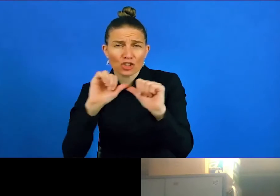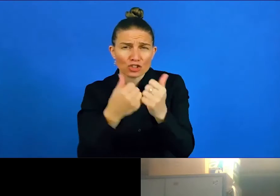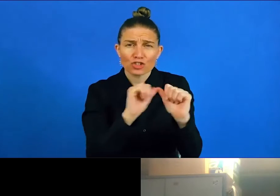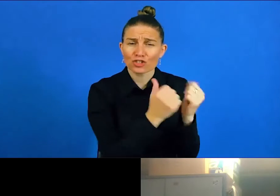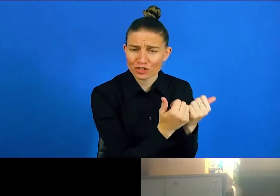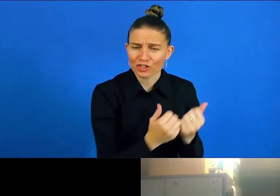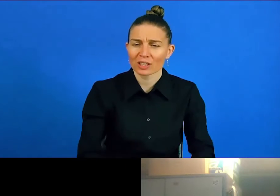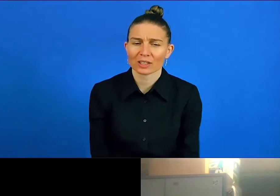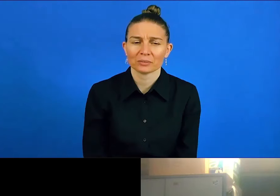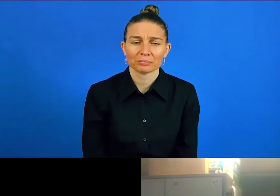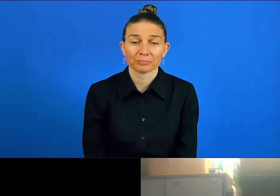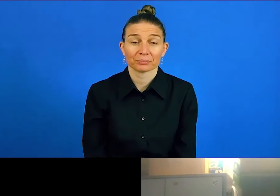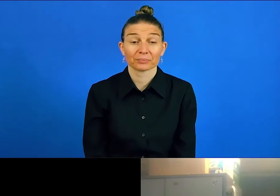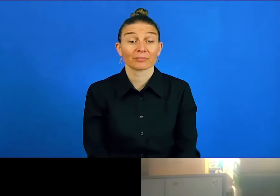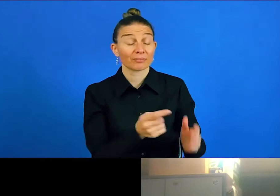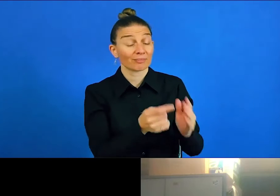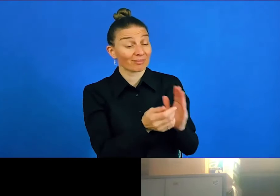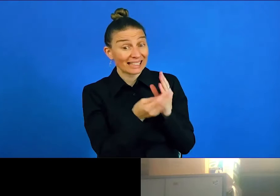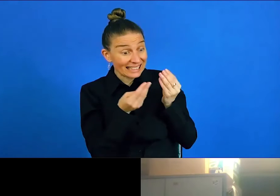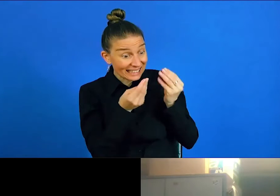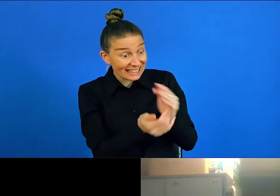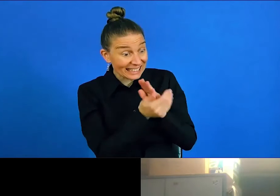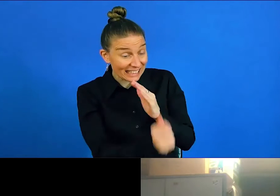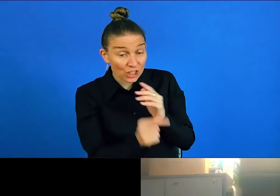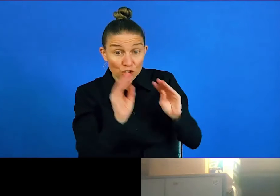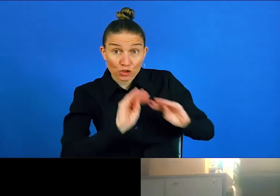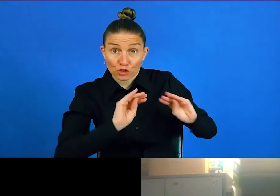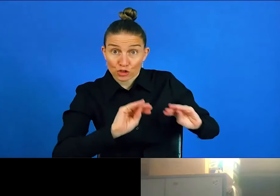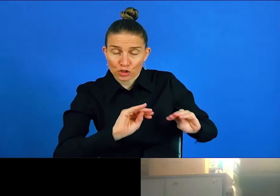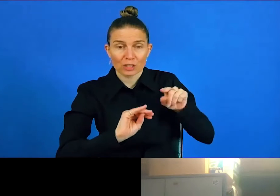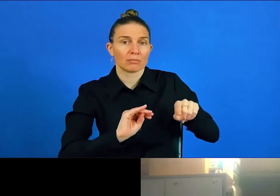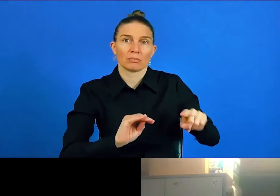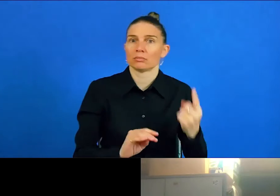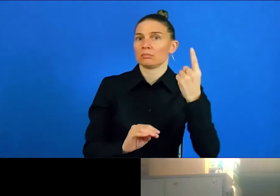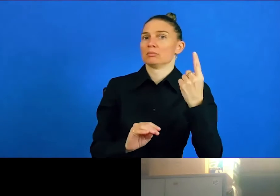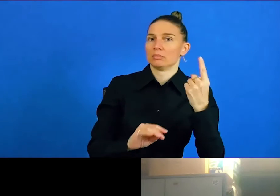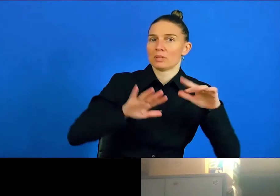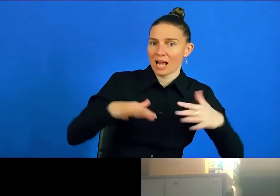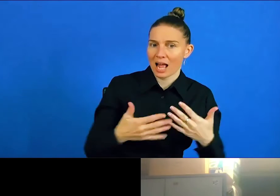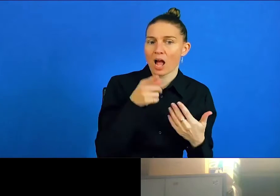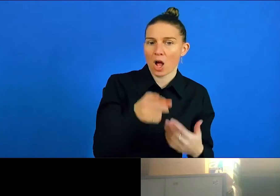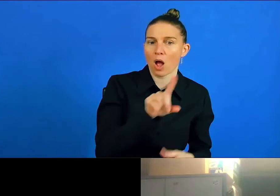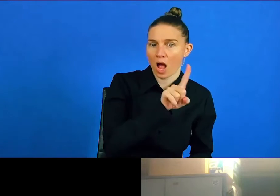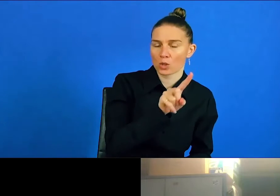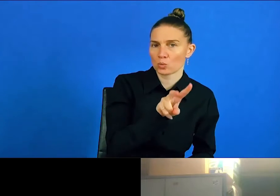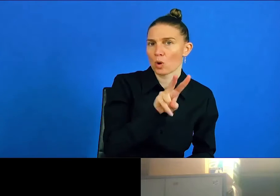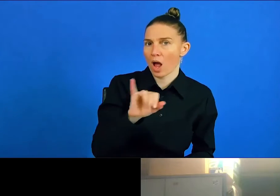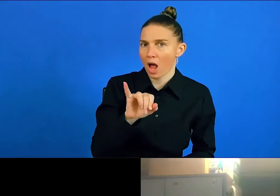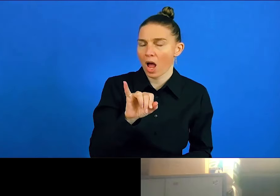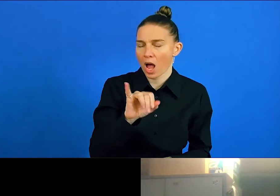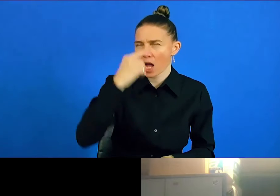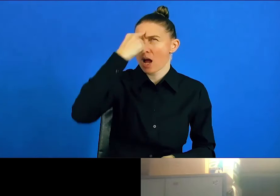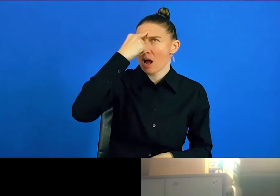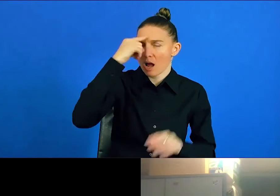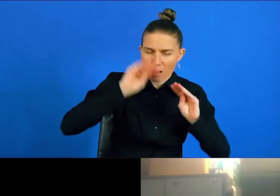So skills training through accessible online platforms has been one of the key areas promoted through the i2i program as a strategy to